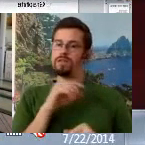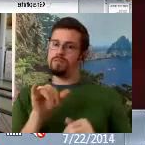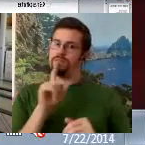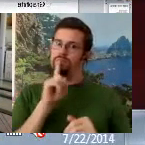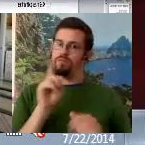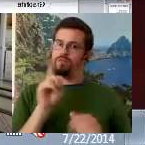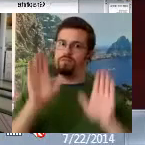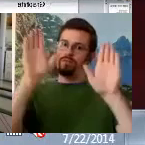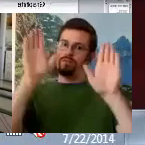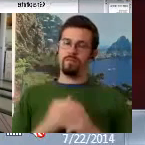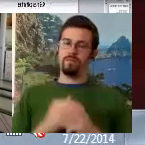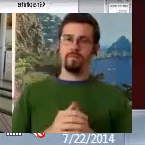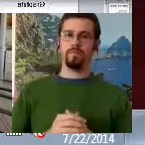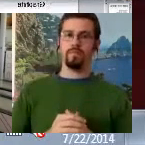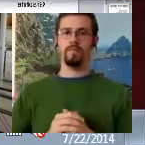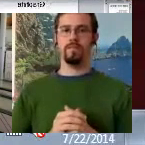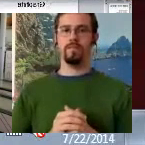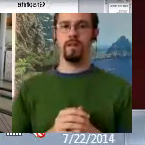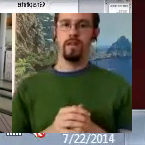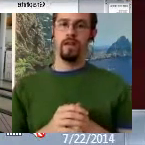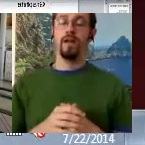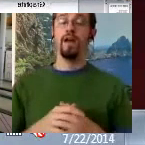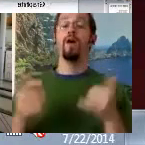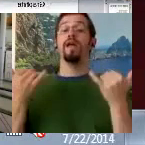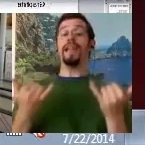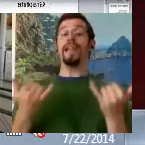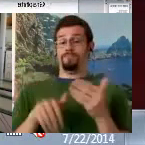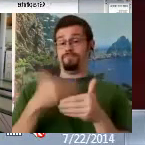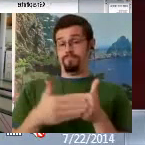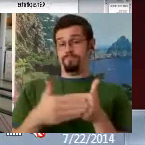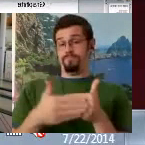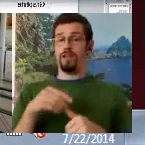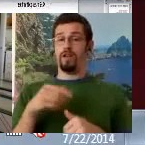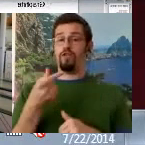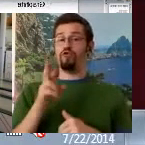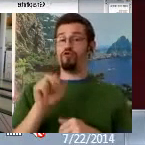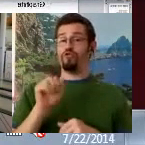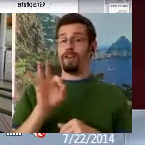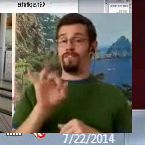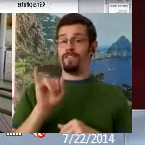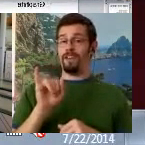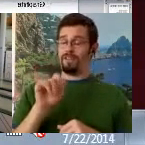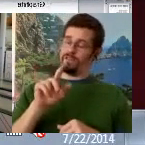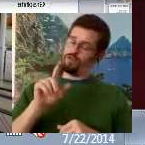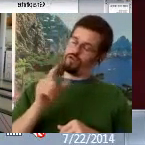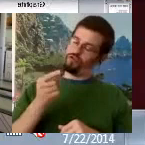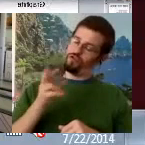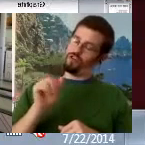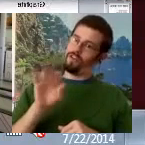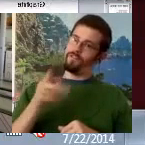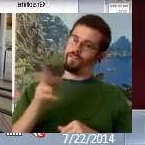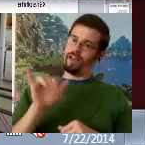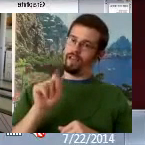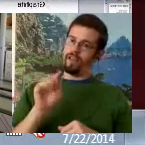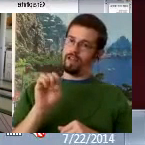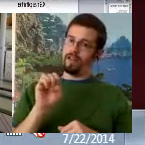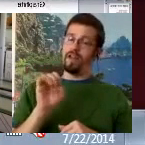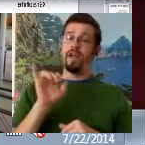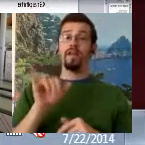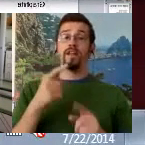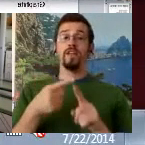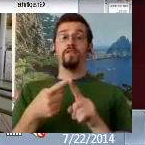This brings in Graphite. Graphite is from the Summer Institute of Linguistics. You can find it